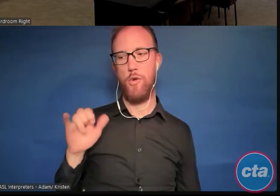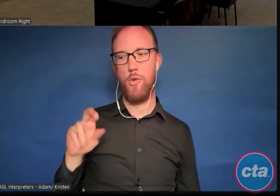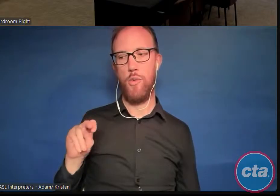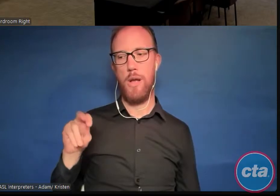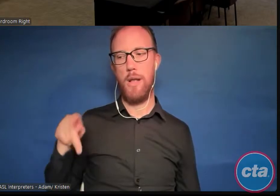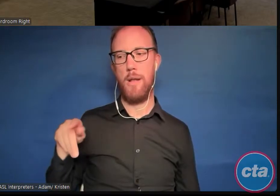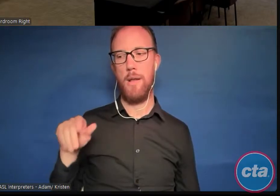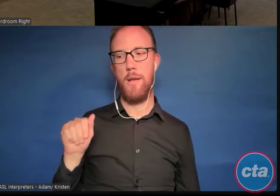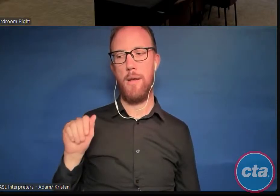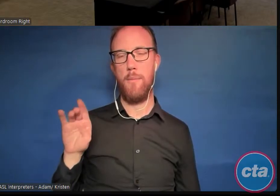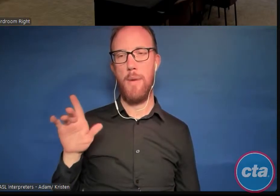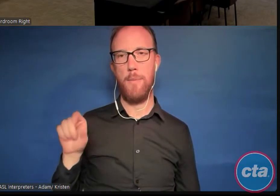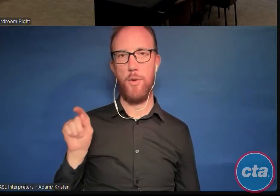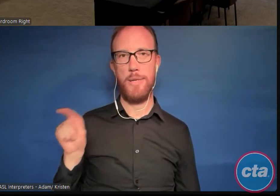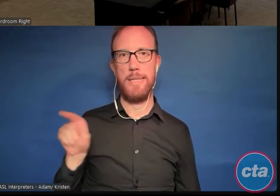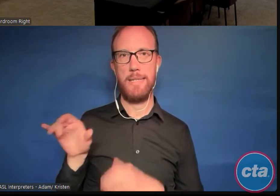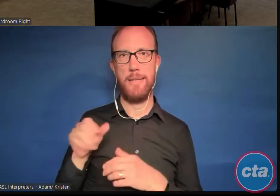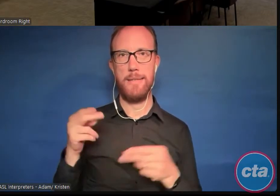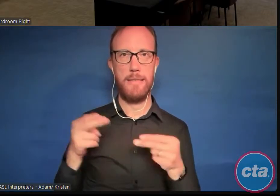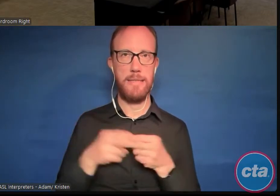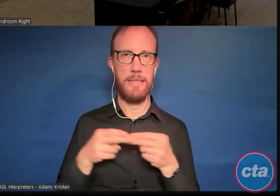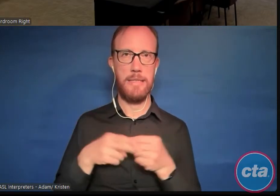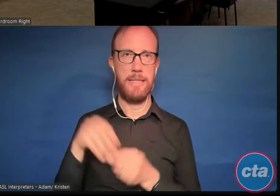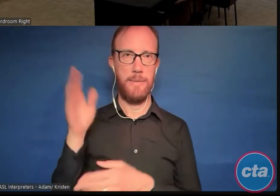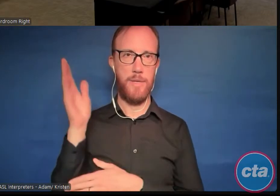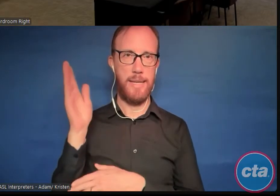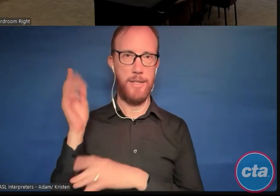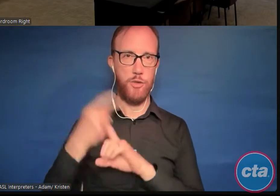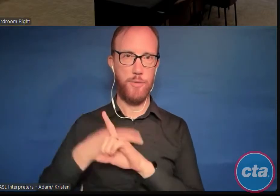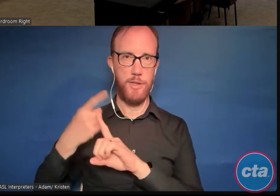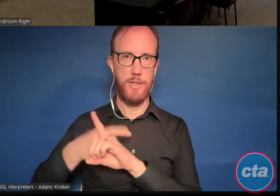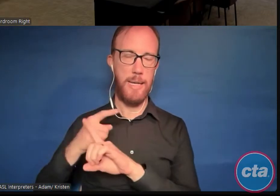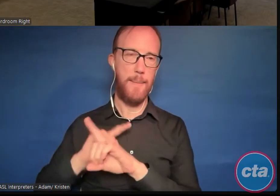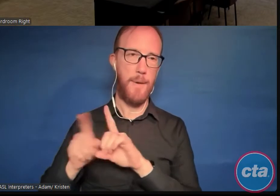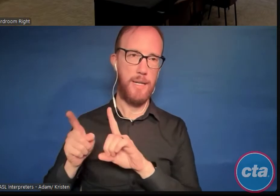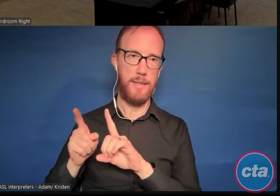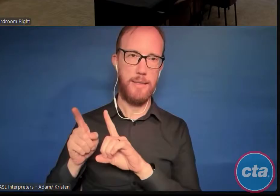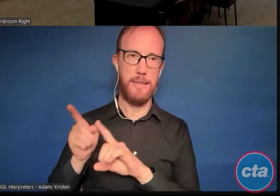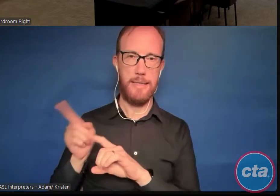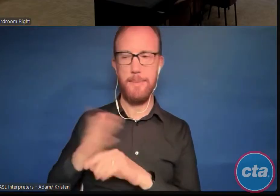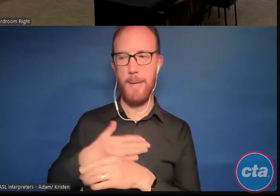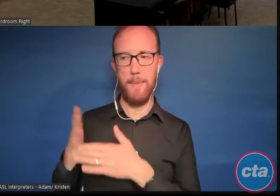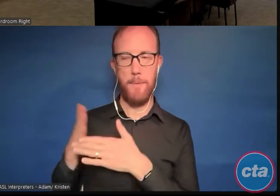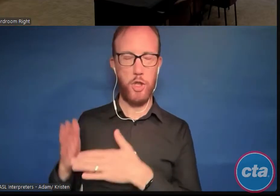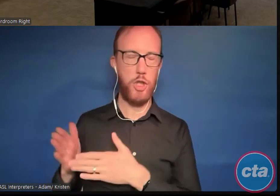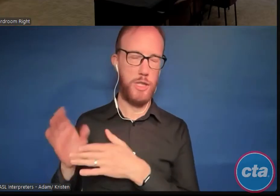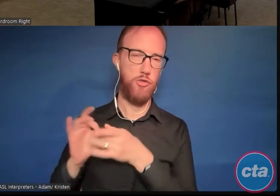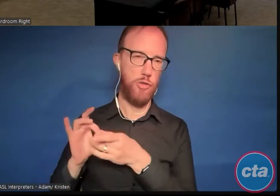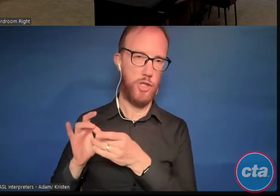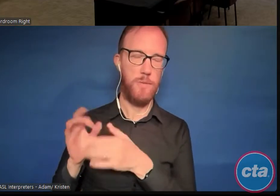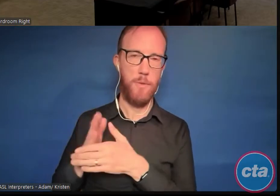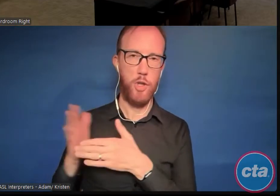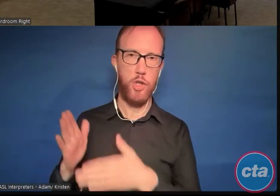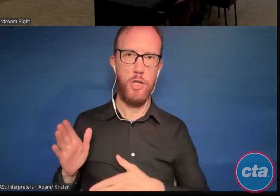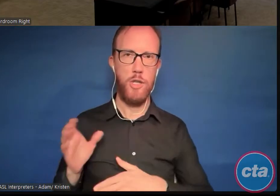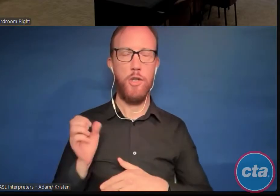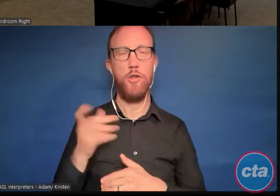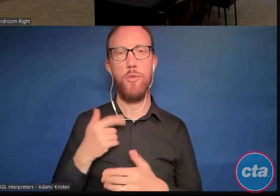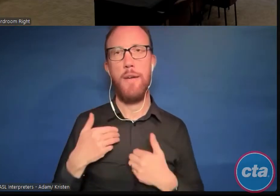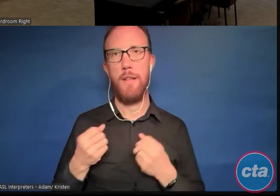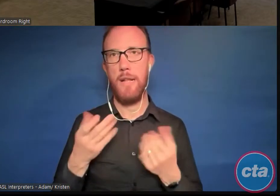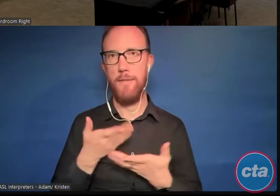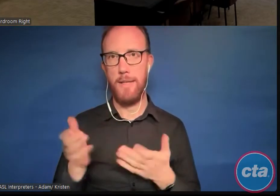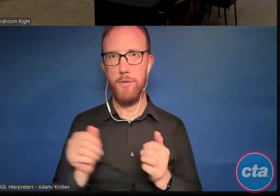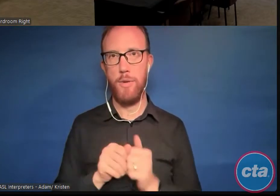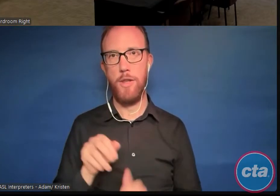those slides every month, but it is a relationship partner. So we did a bunch of things with RPM when